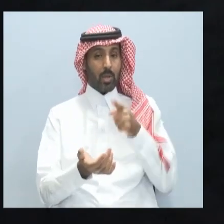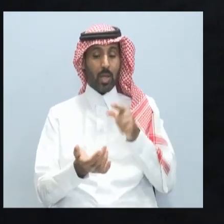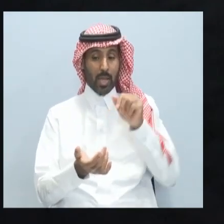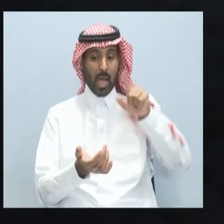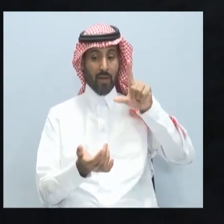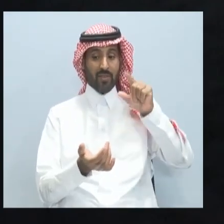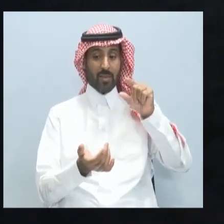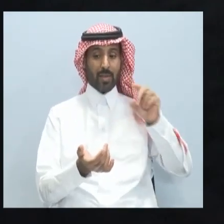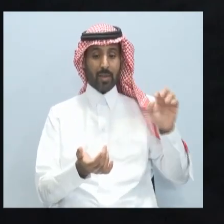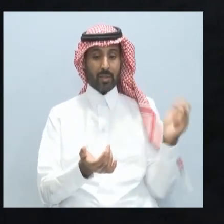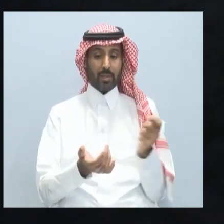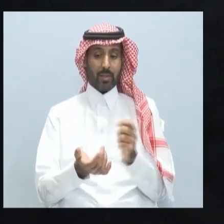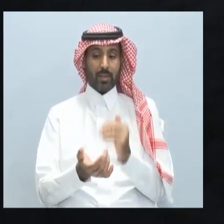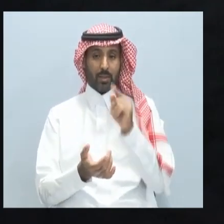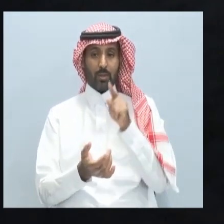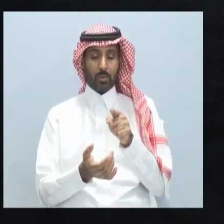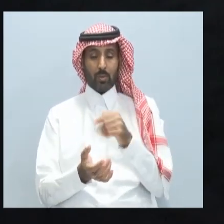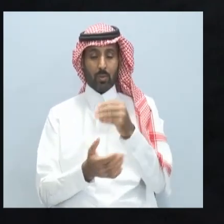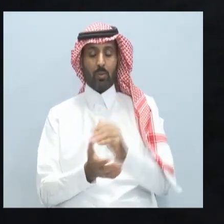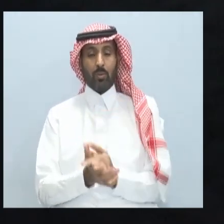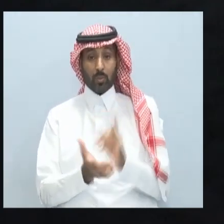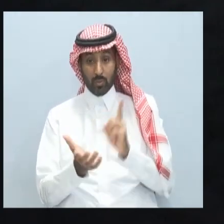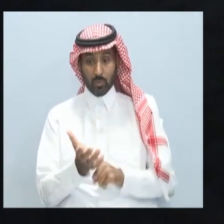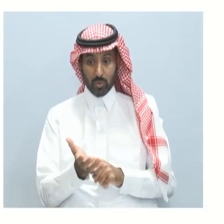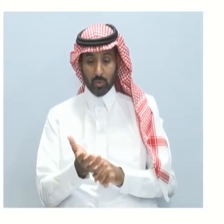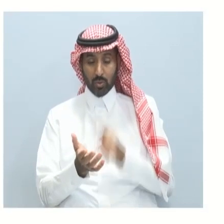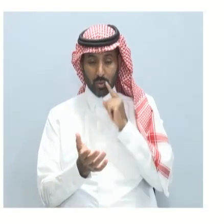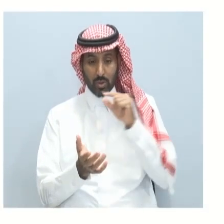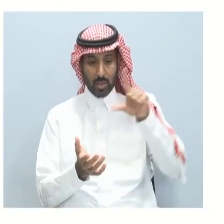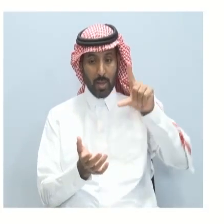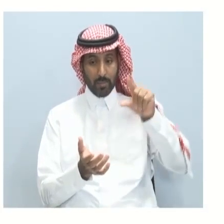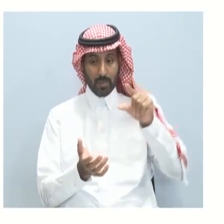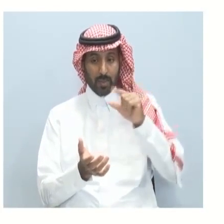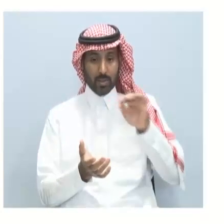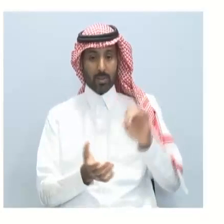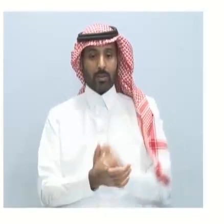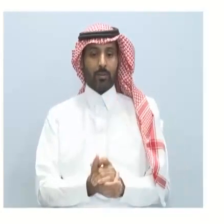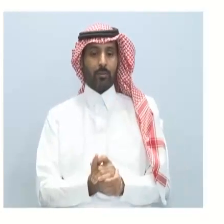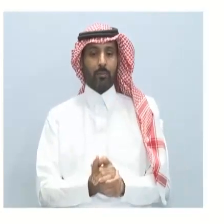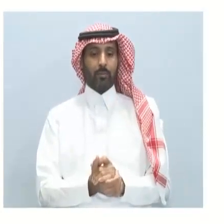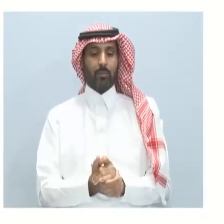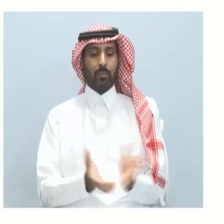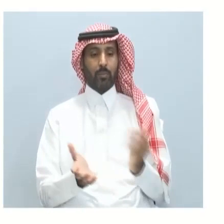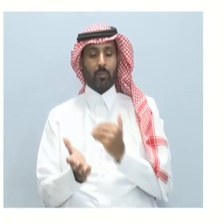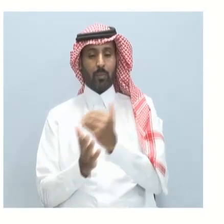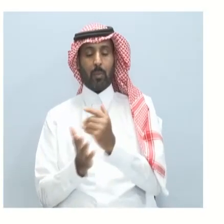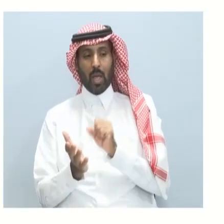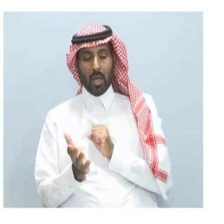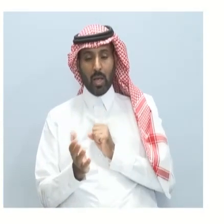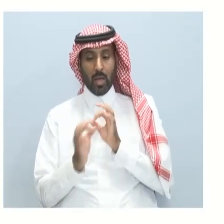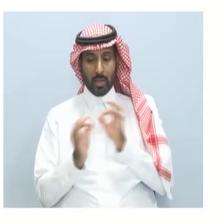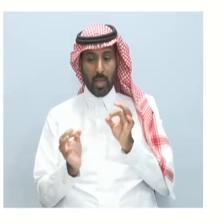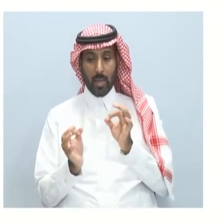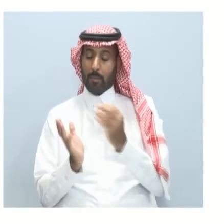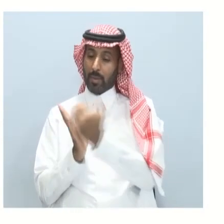actually on what you are writing. So you have to make sure that you have your capital letters correct. Now, this is my